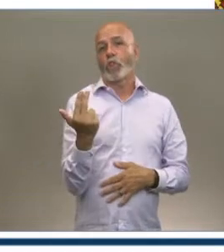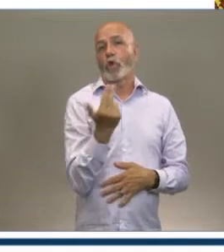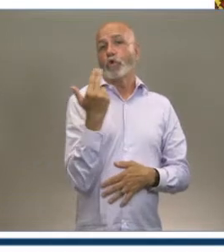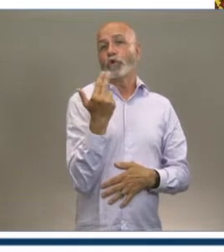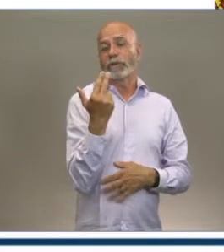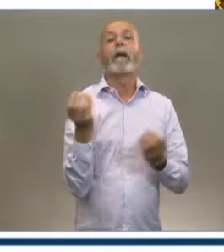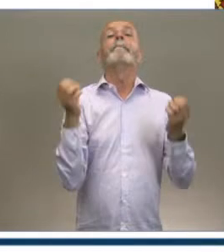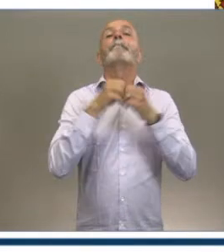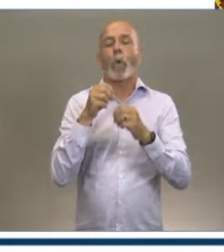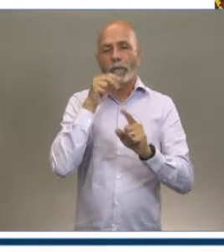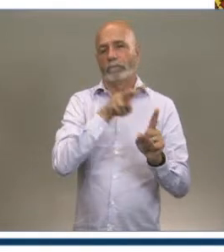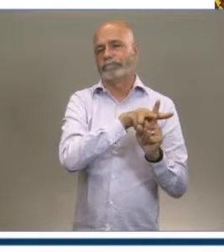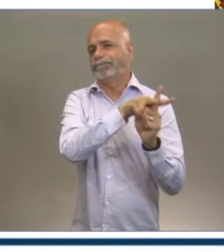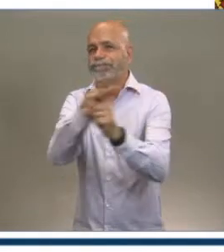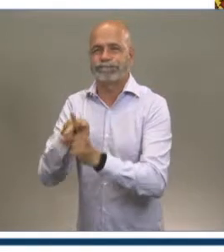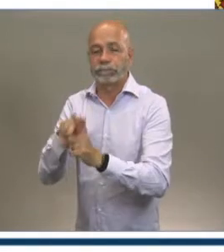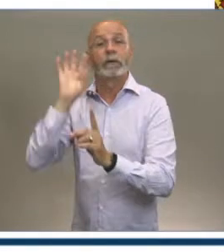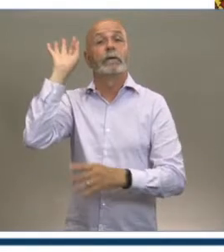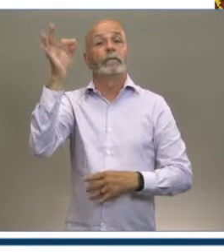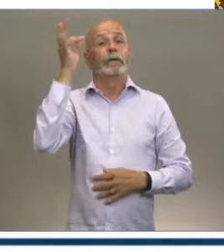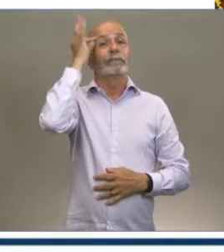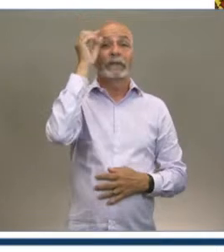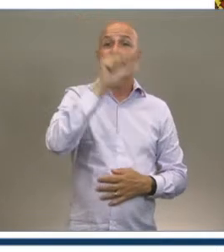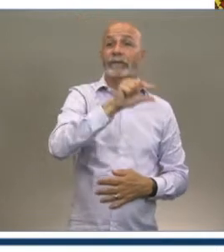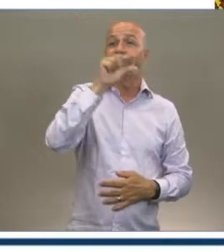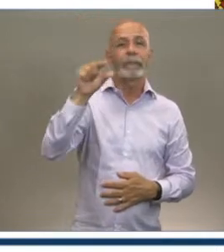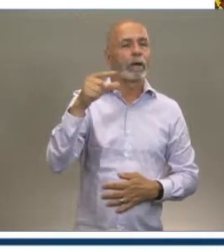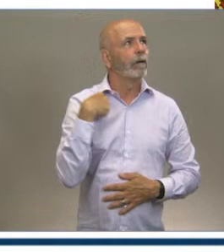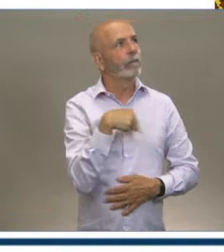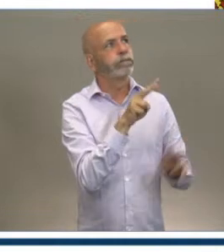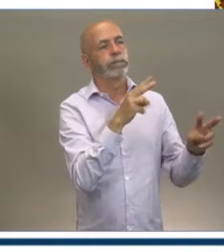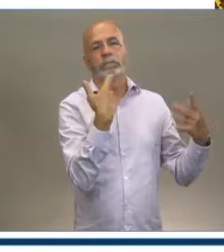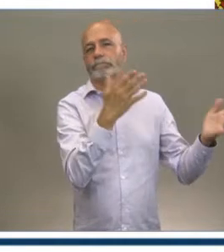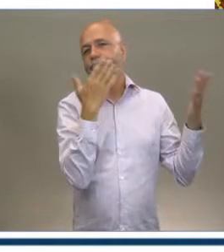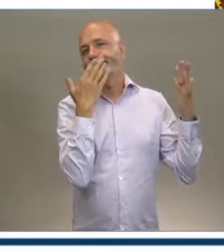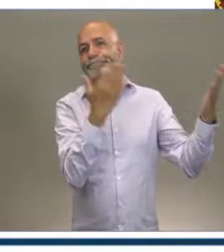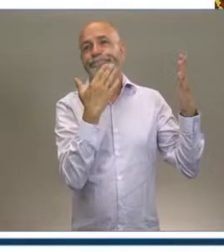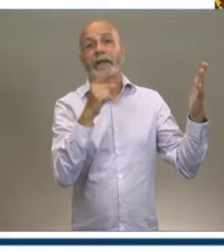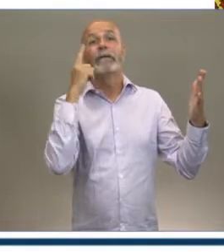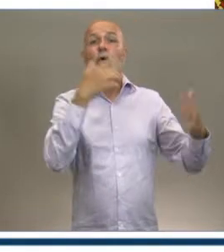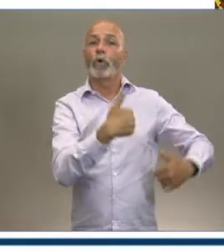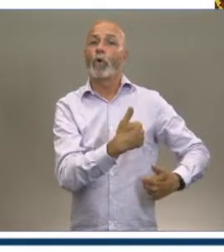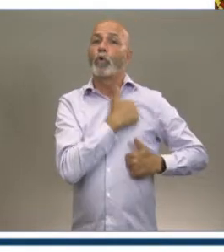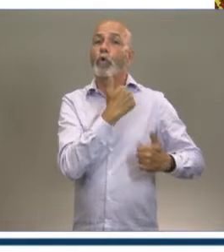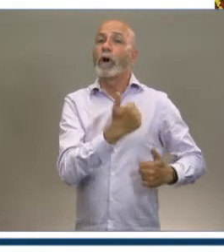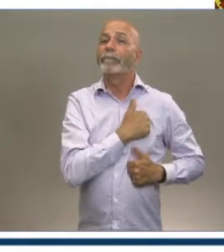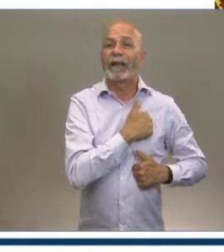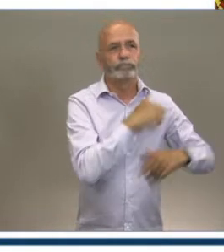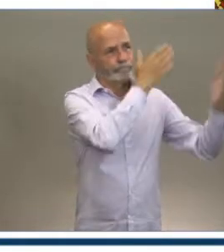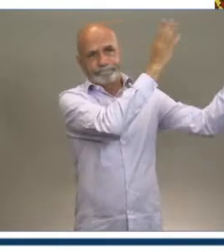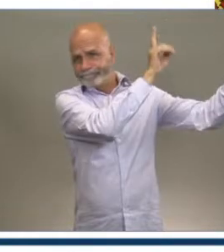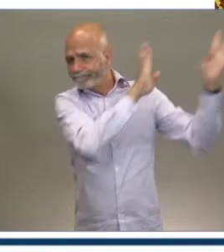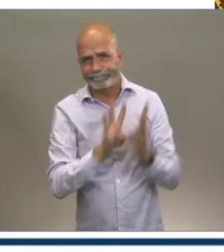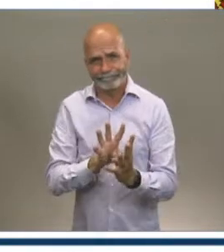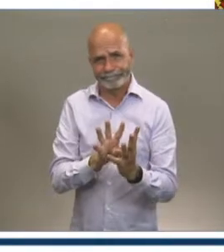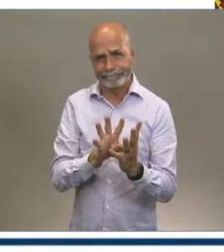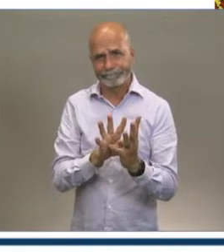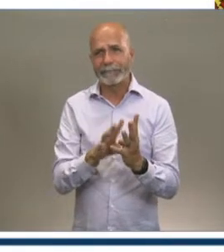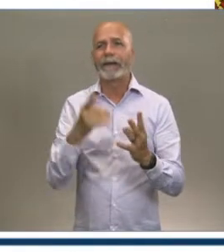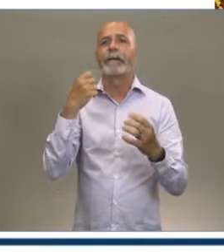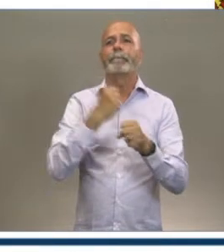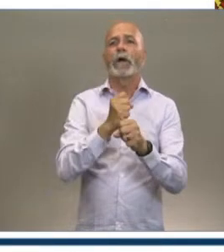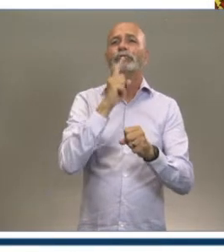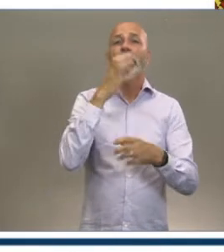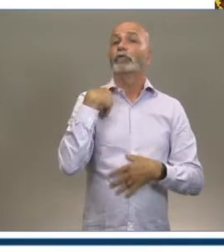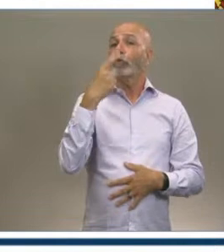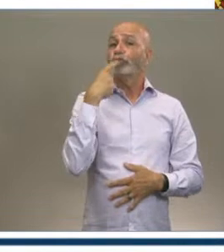federal government for supplying some of the resources, the Canadian Armed Forces locally here, as well as the Red Cross for helping us